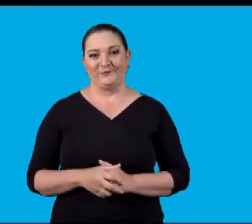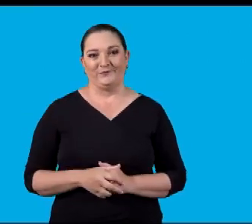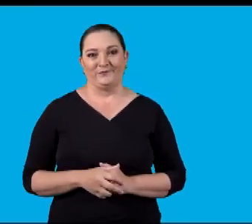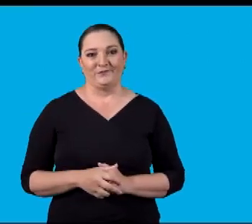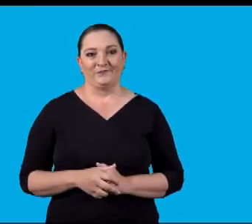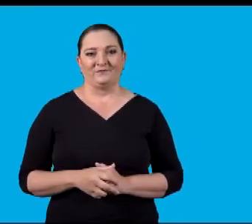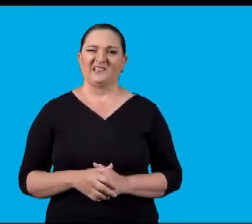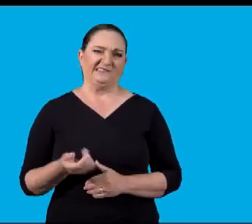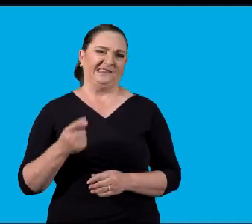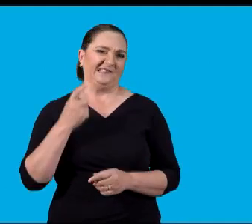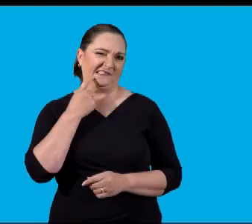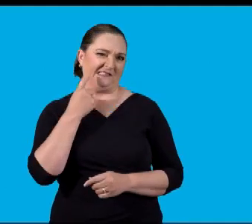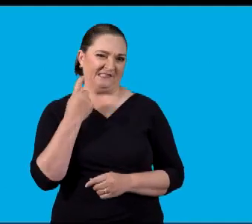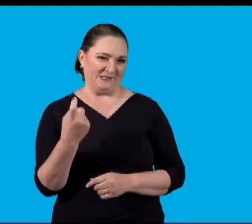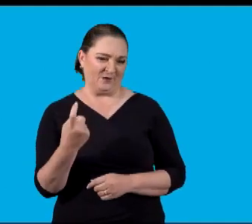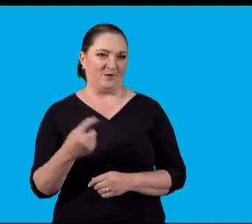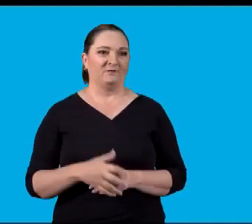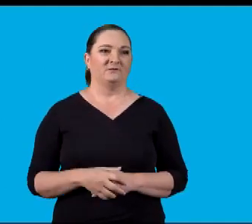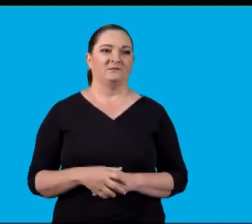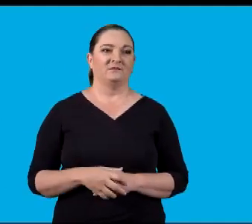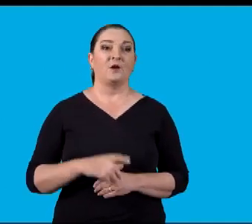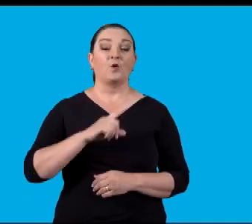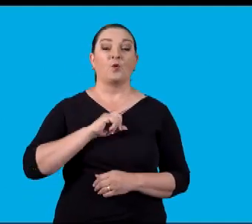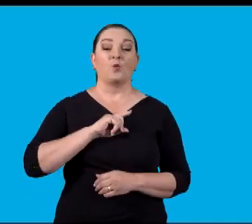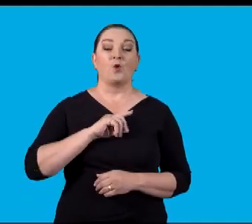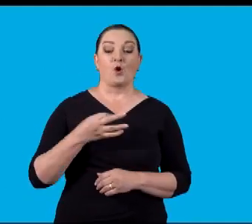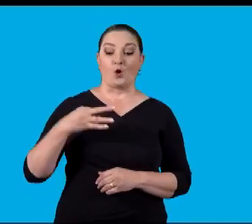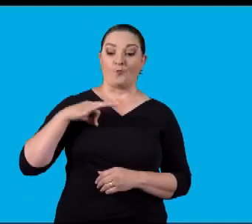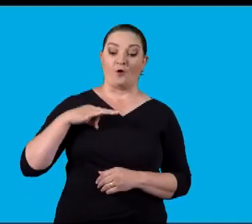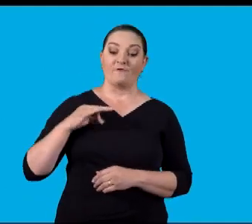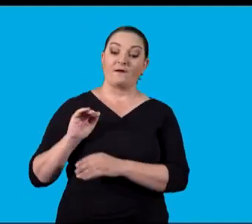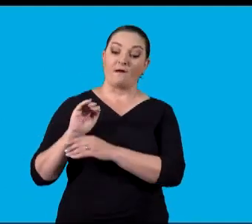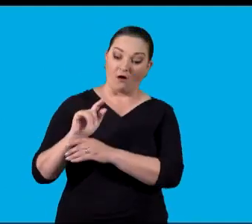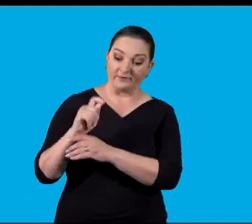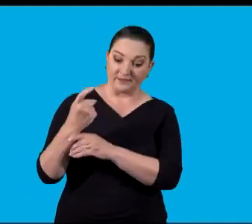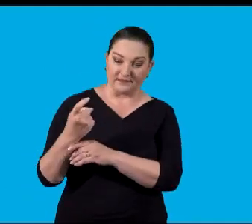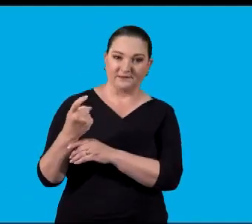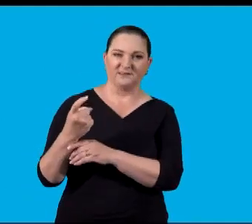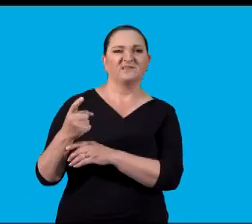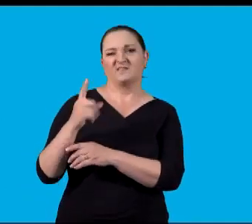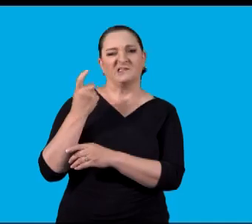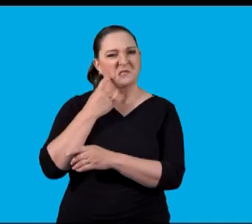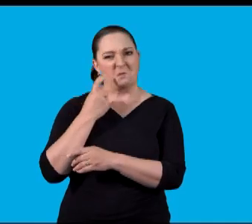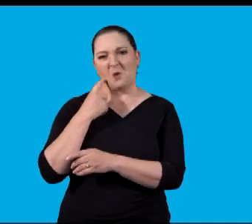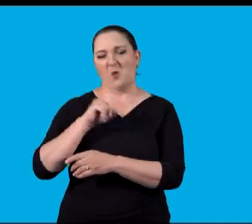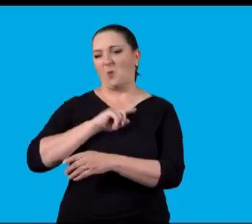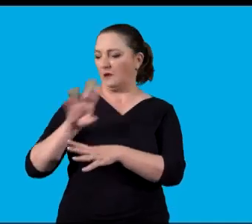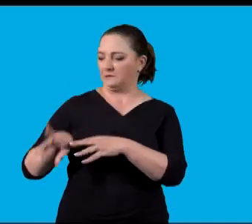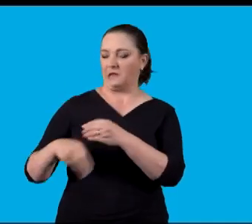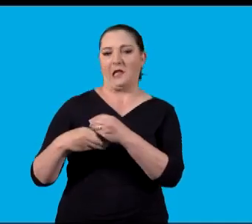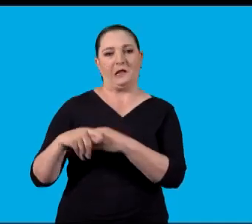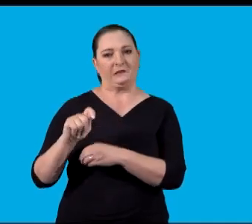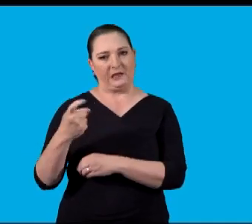949,500. This one was simple. If you're given net profit after tax and you need net profit before tax, you simply add